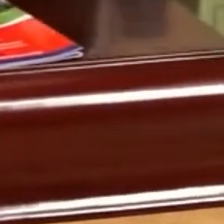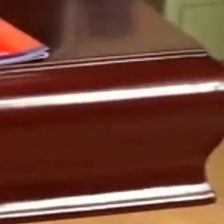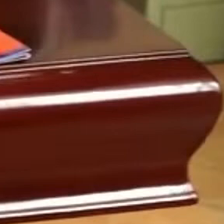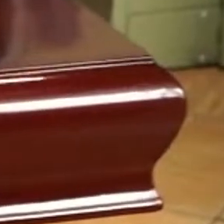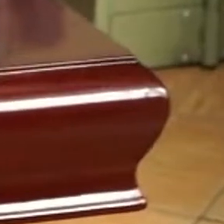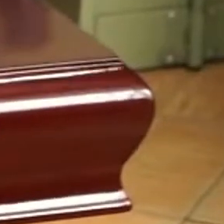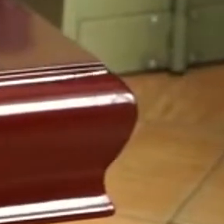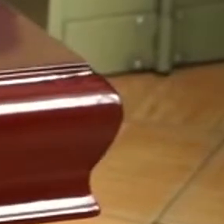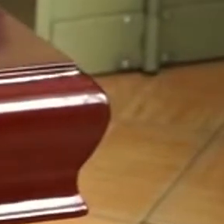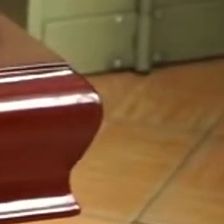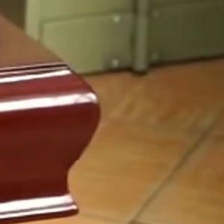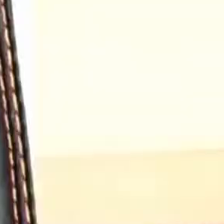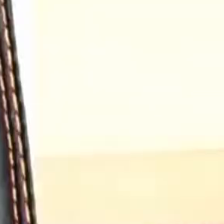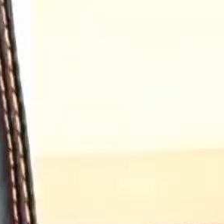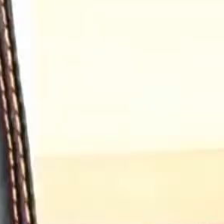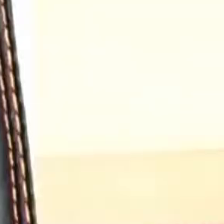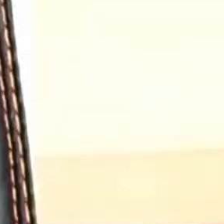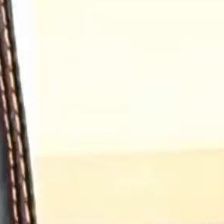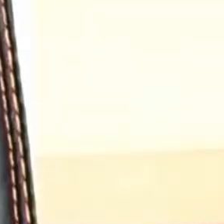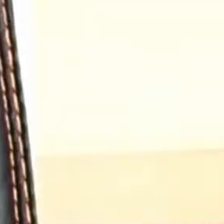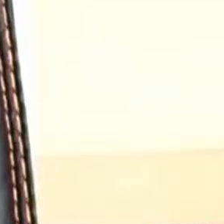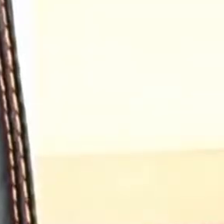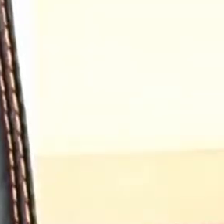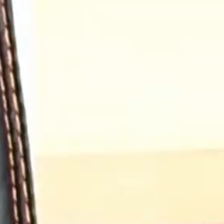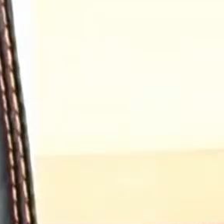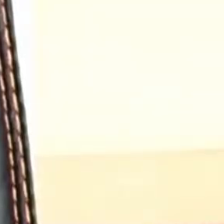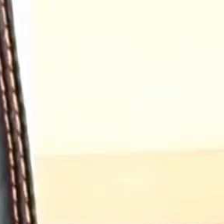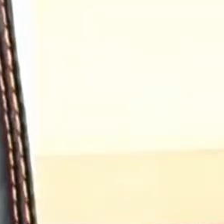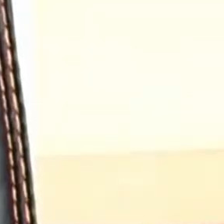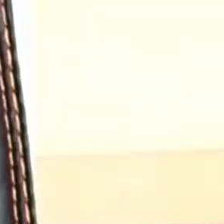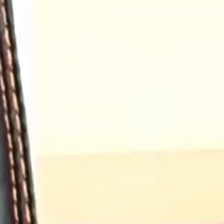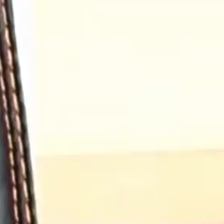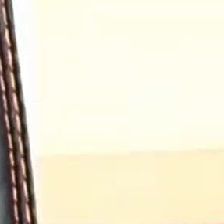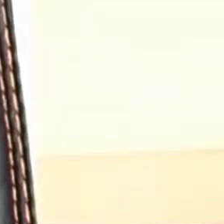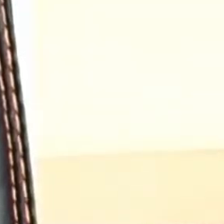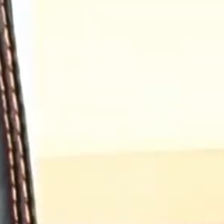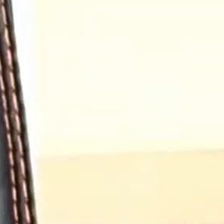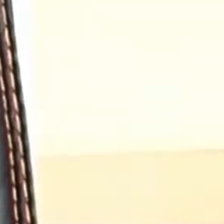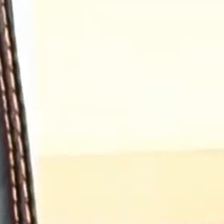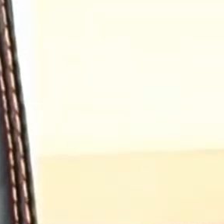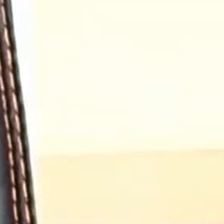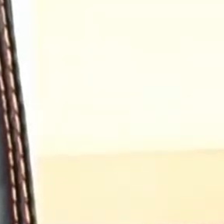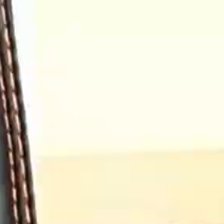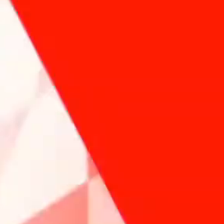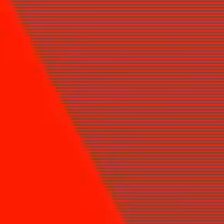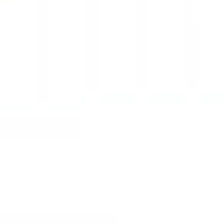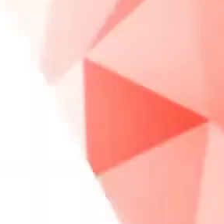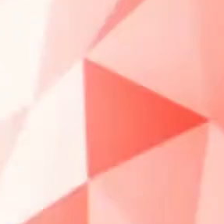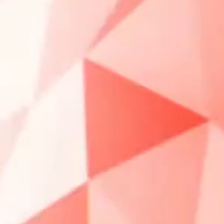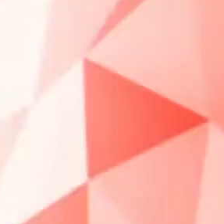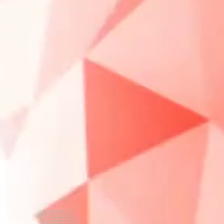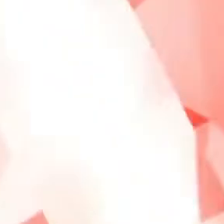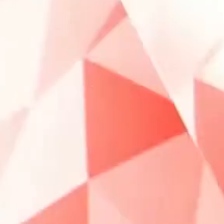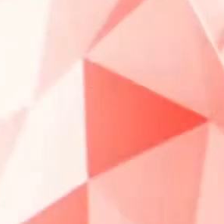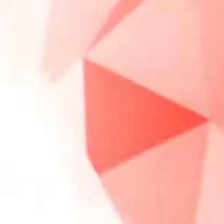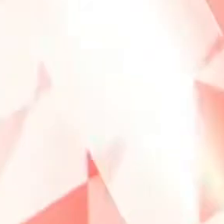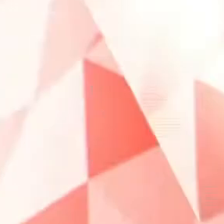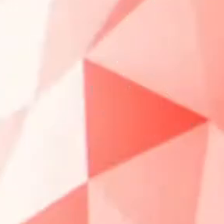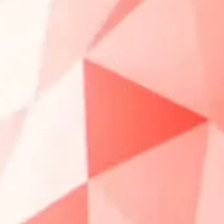because now you have to identify, because you cannot be having tenants in your houses and you don't know the people who are living there.